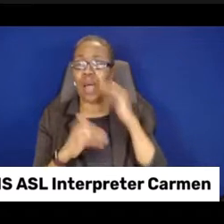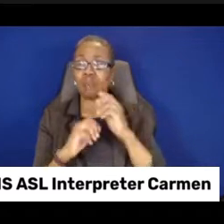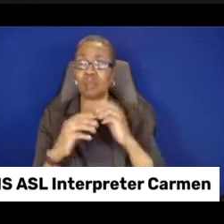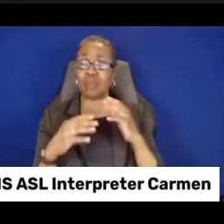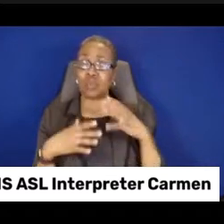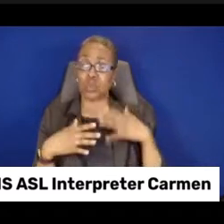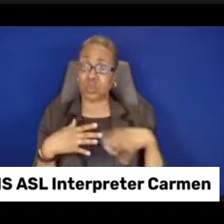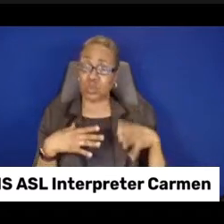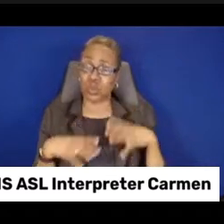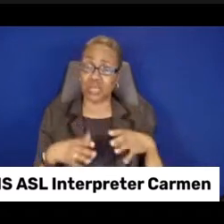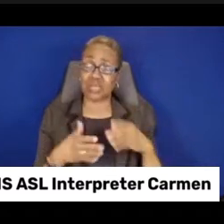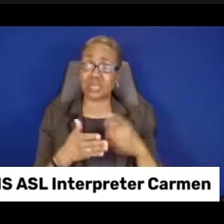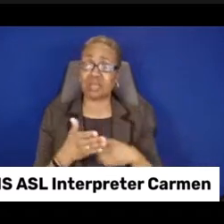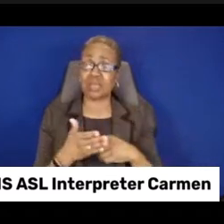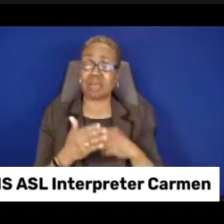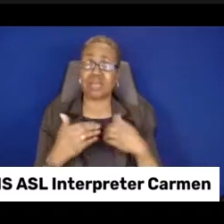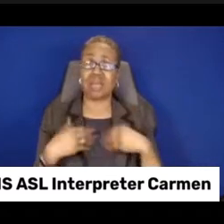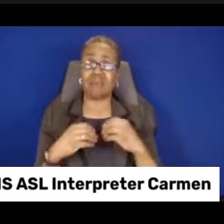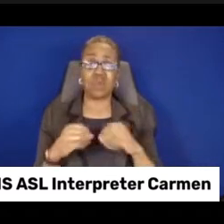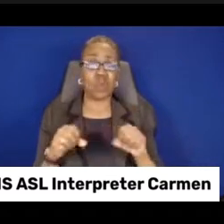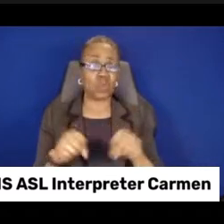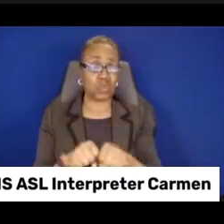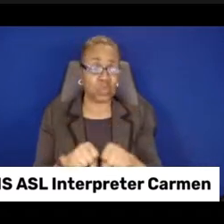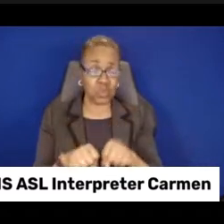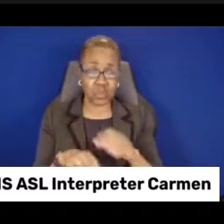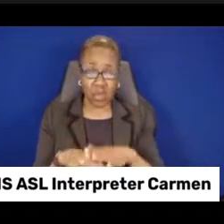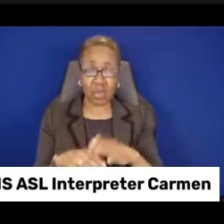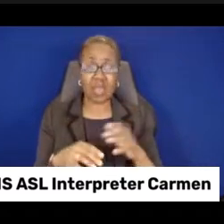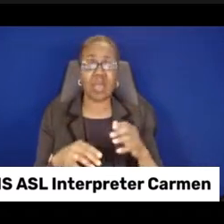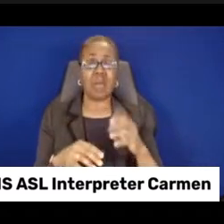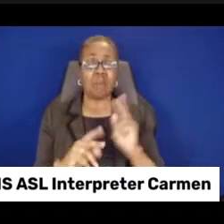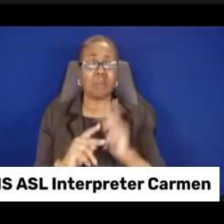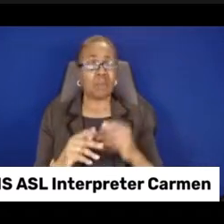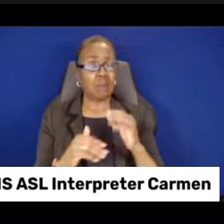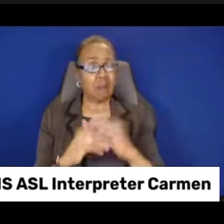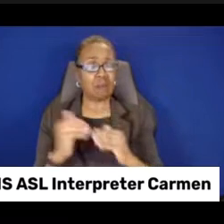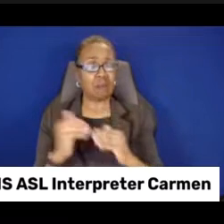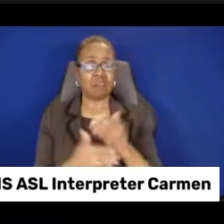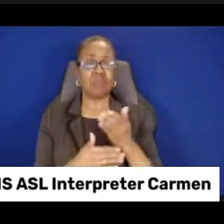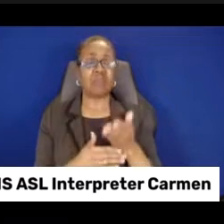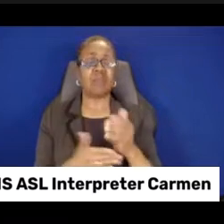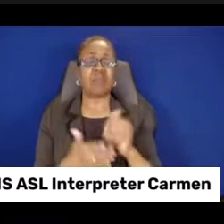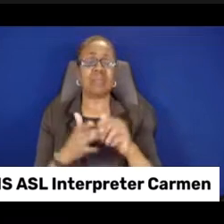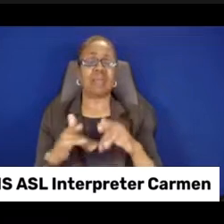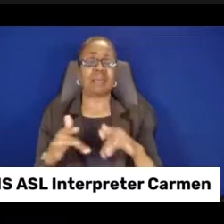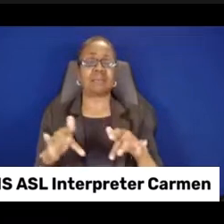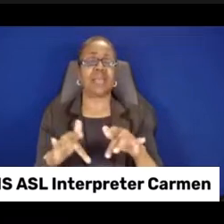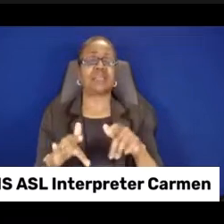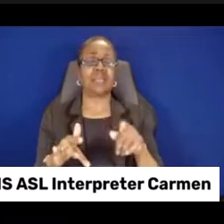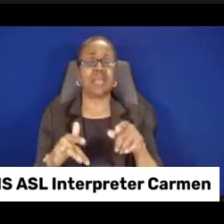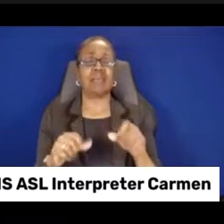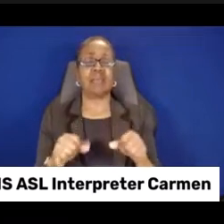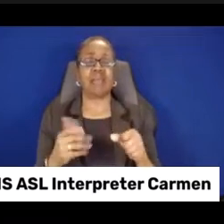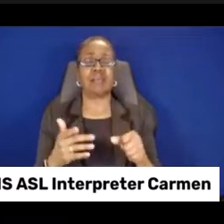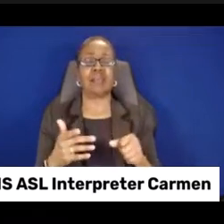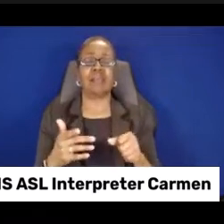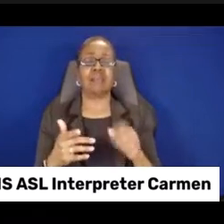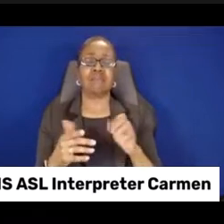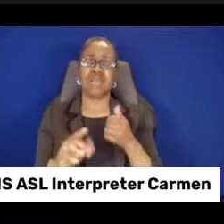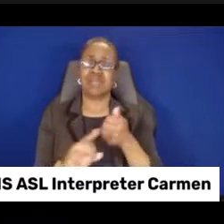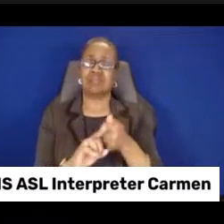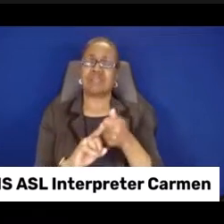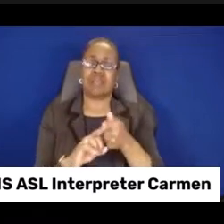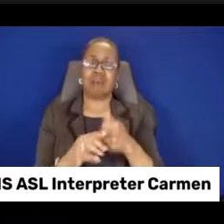that, sometimes they're not wearing shoes, that they feel comfortable there and that they can um, just be